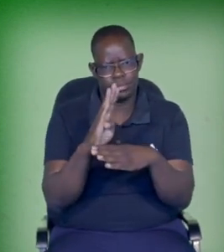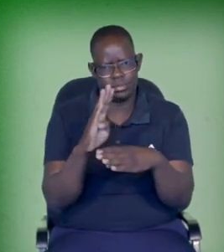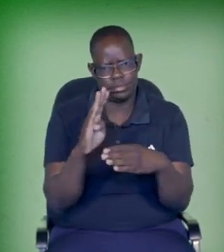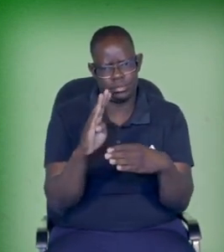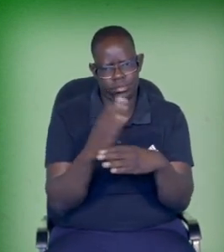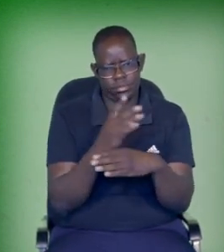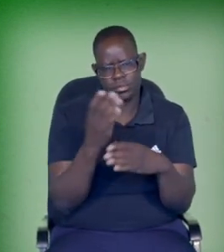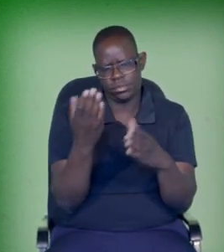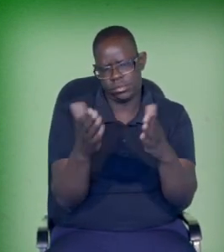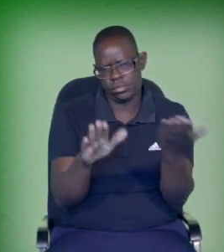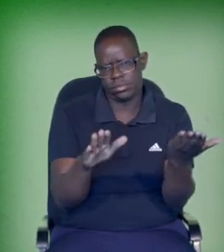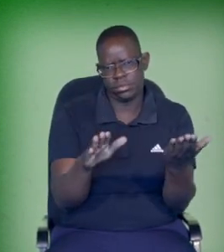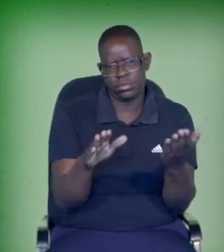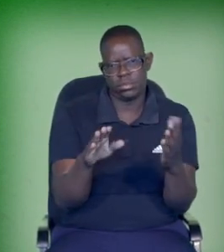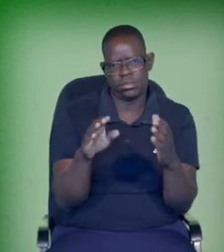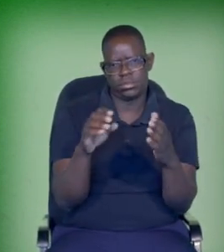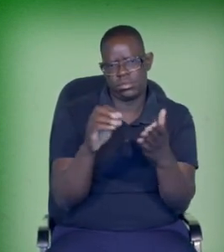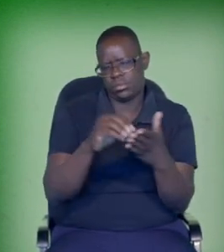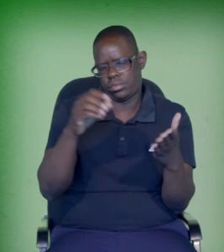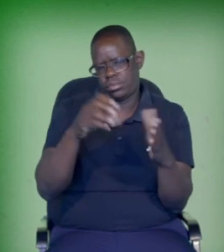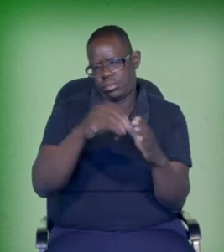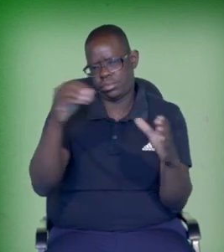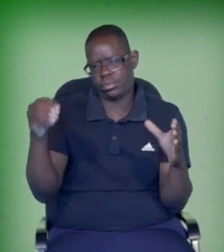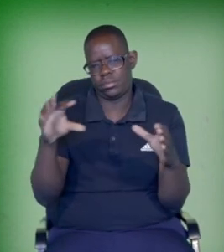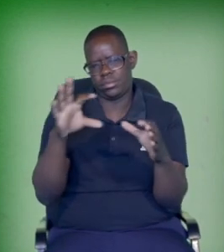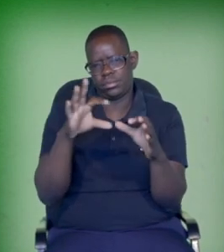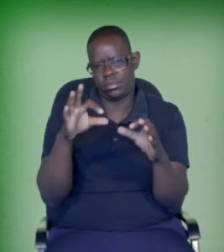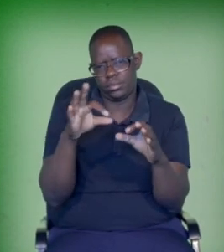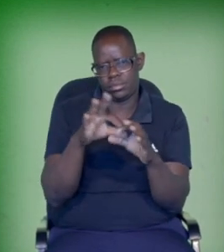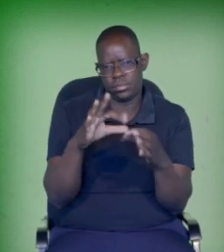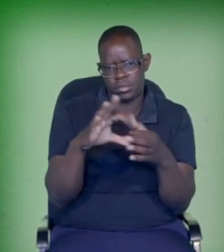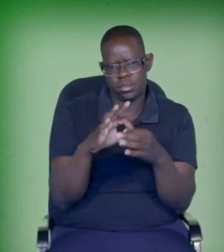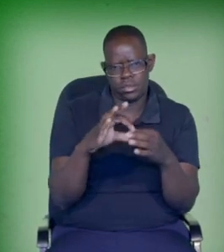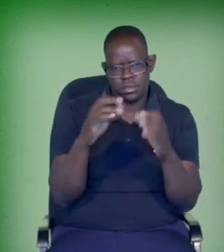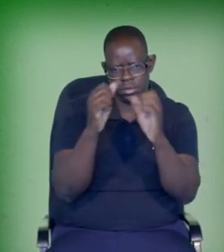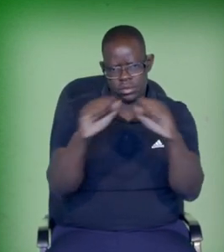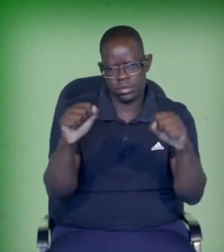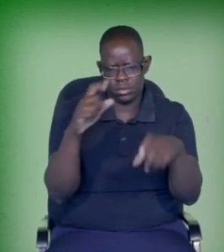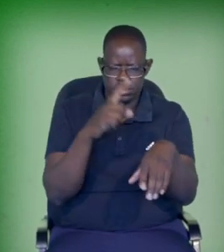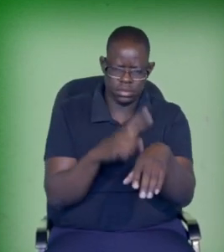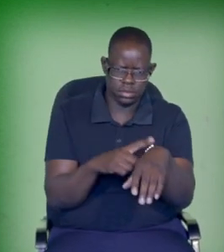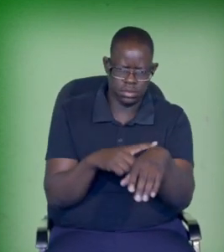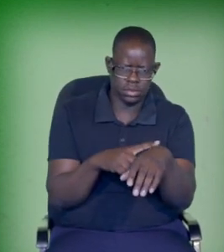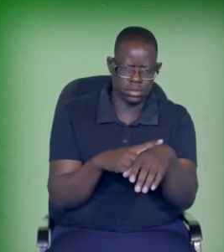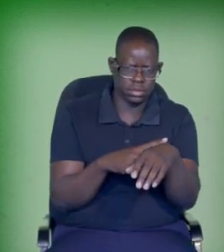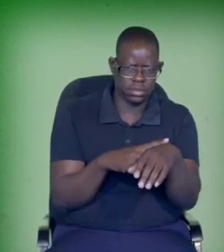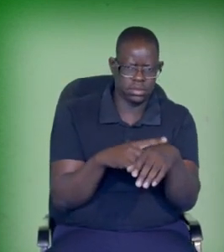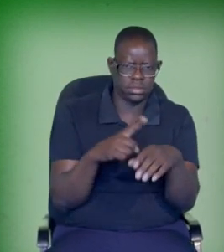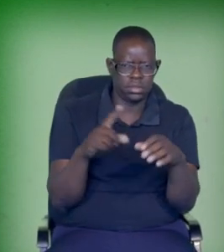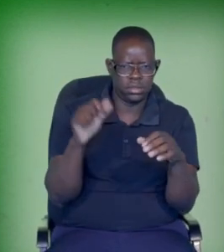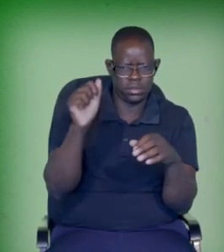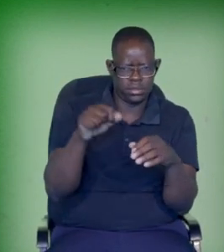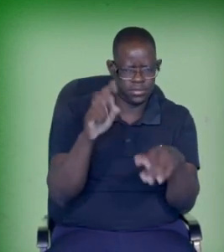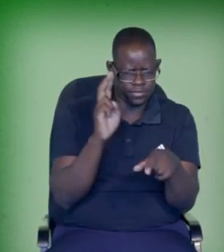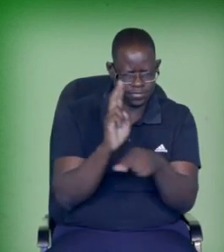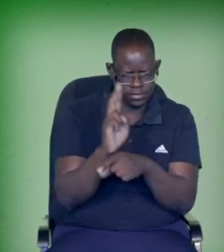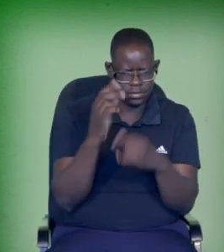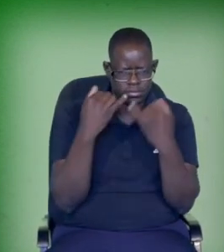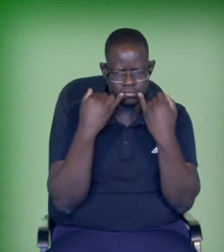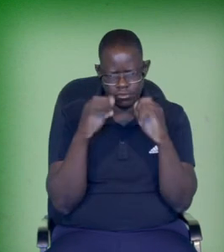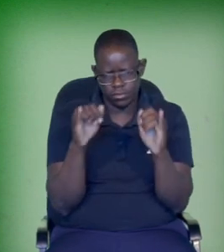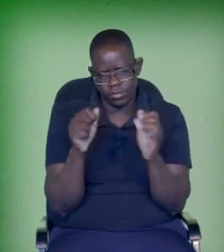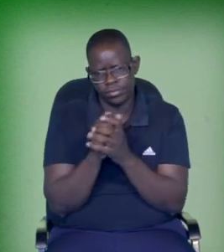if a partner dies, retires, or withdraws from the partnership. Decisions may take time because all the partners must first be